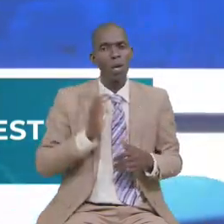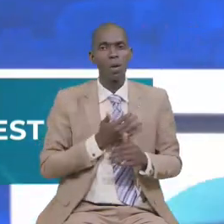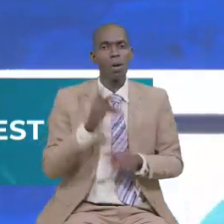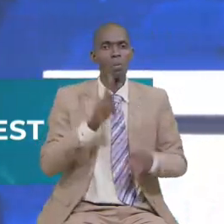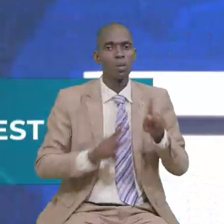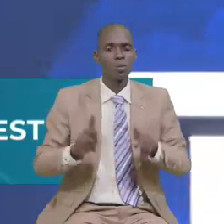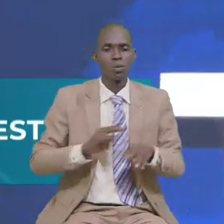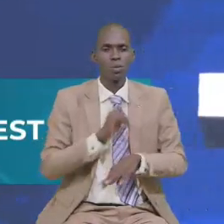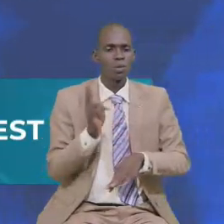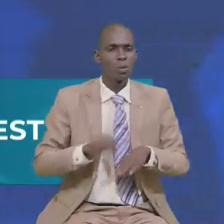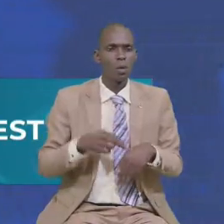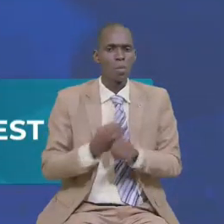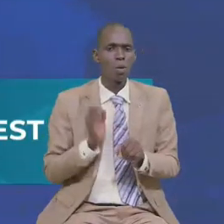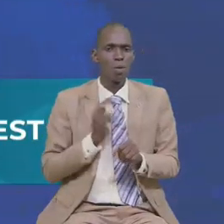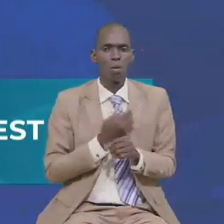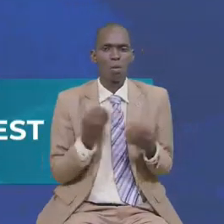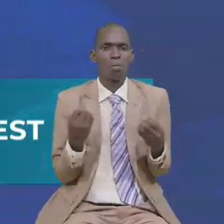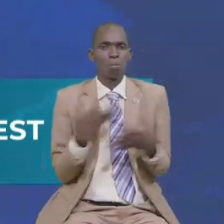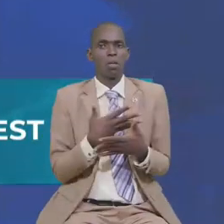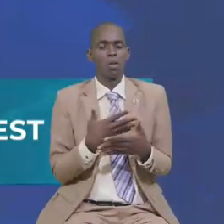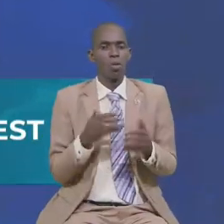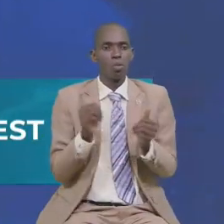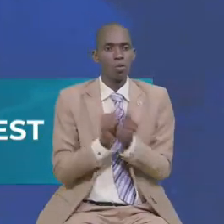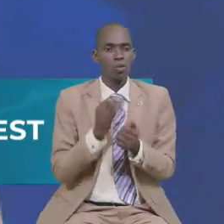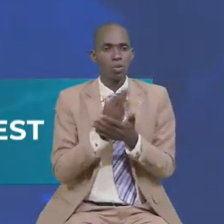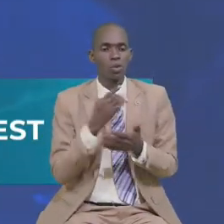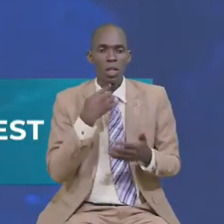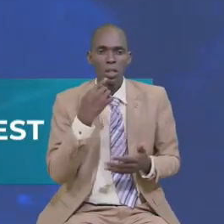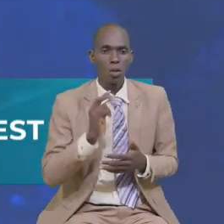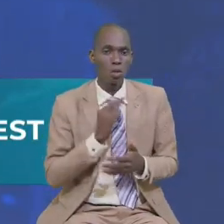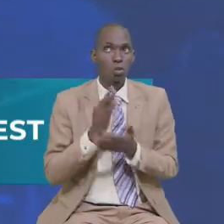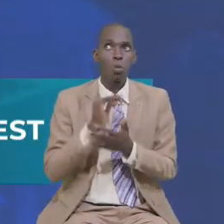threaten us with somebody coming.